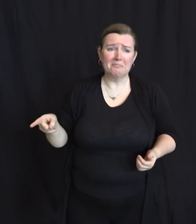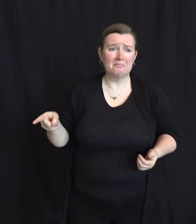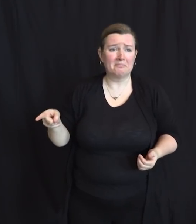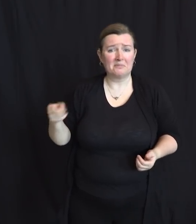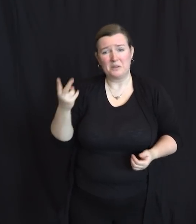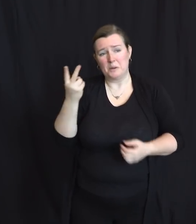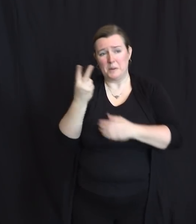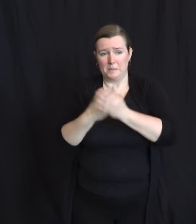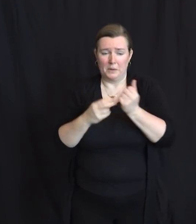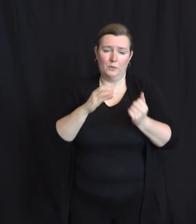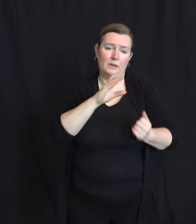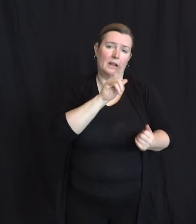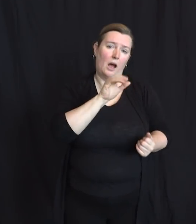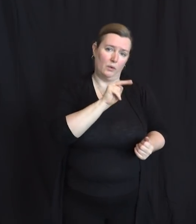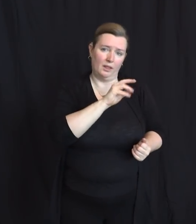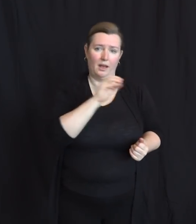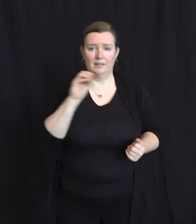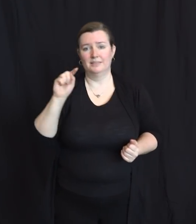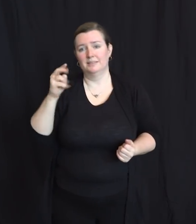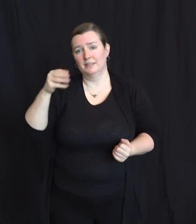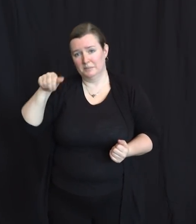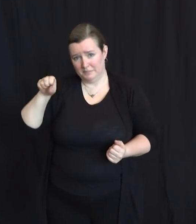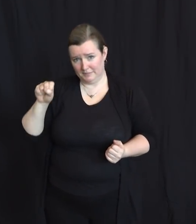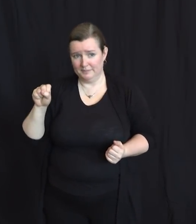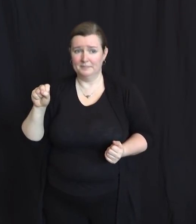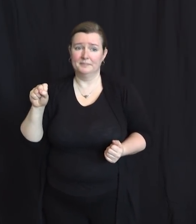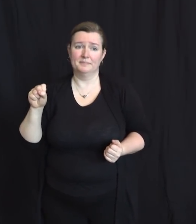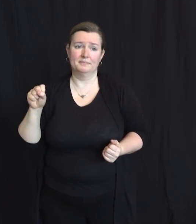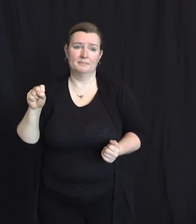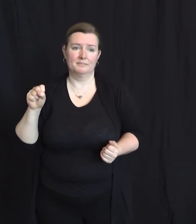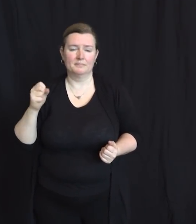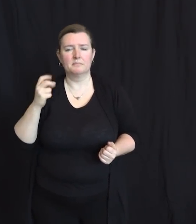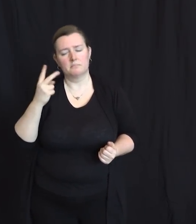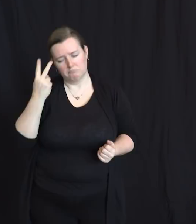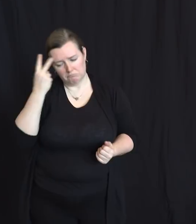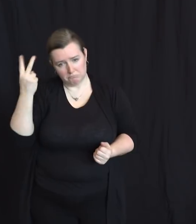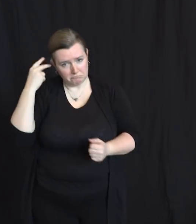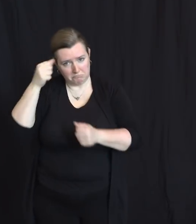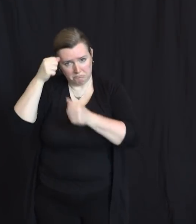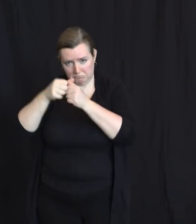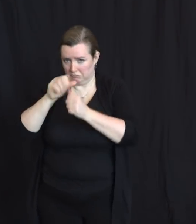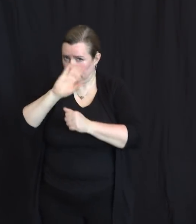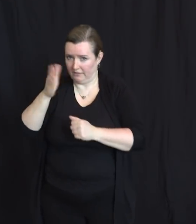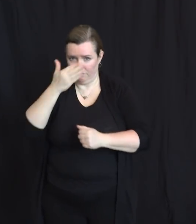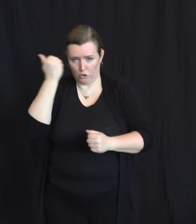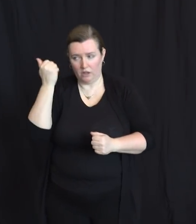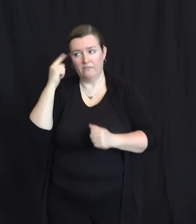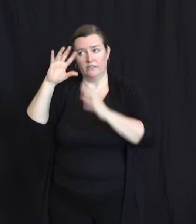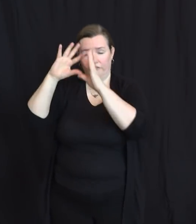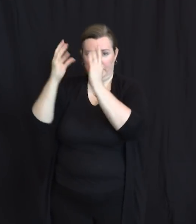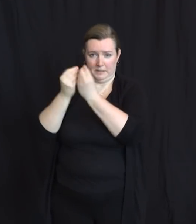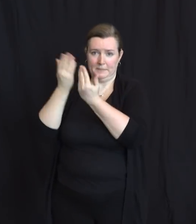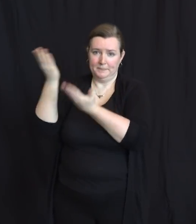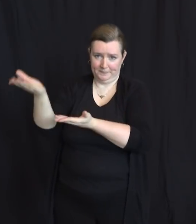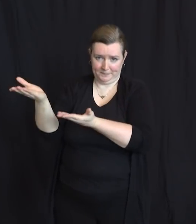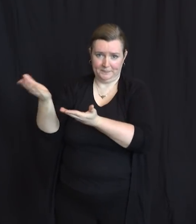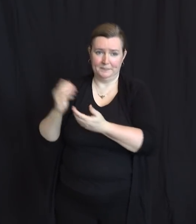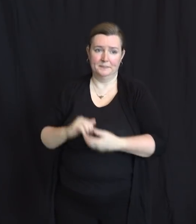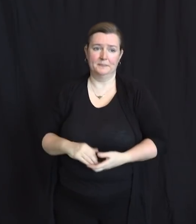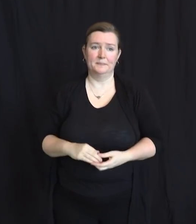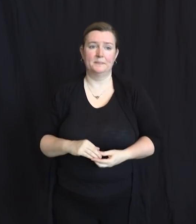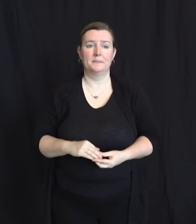and Thomas, God rest their souls, as well as Rudy and Sharon and their whole family and community in our